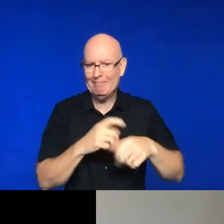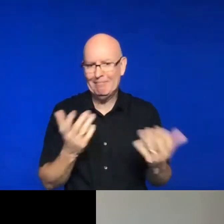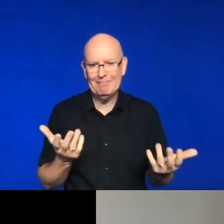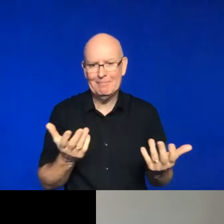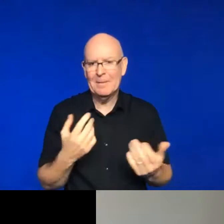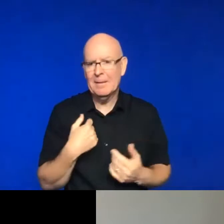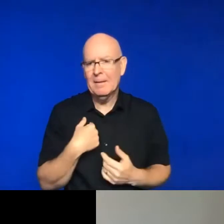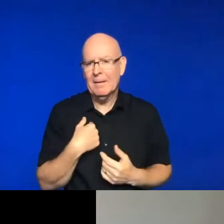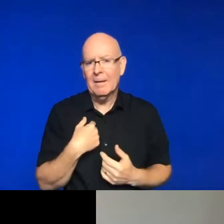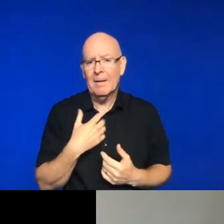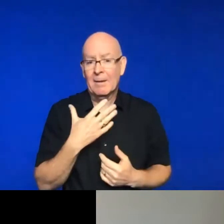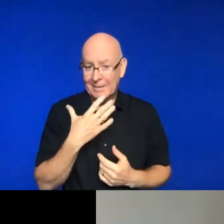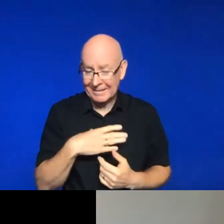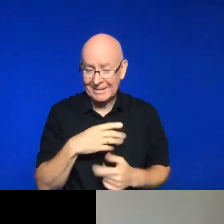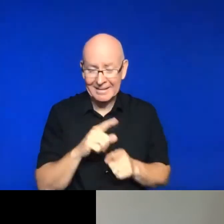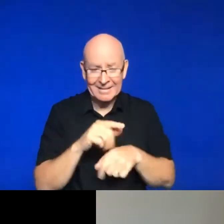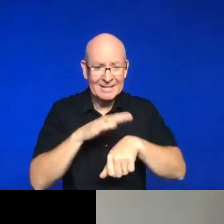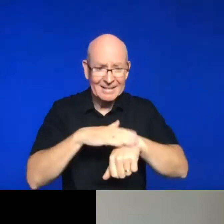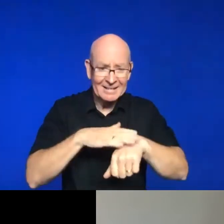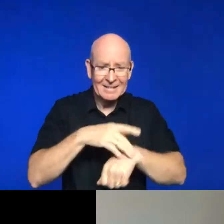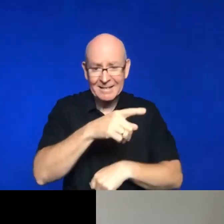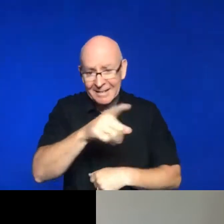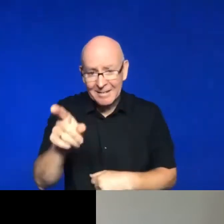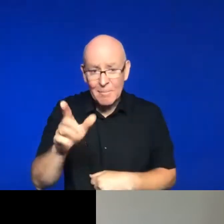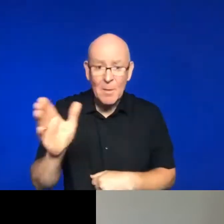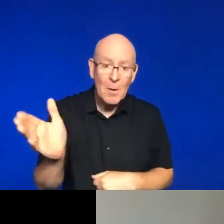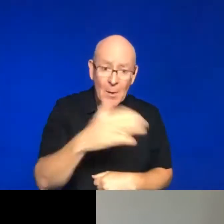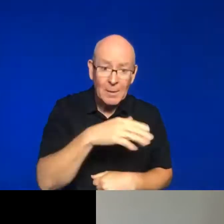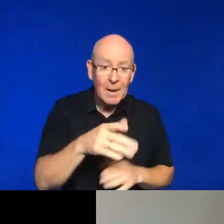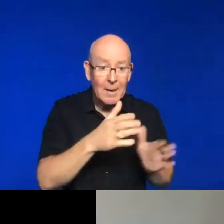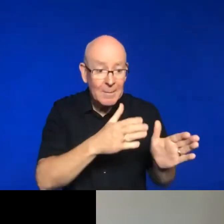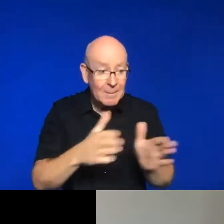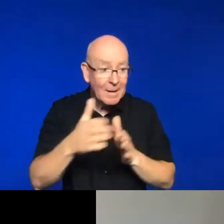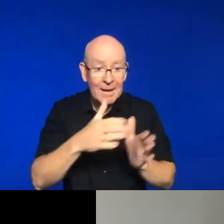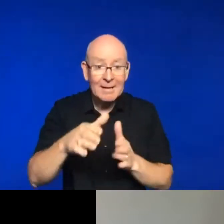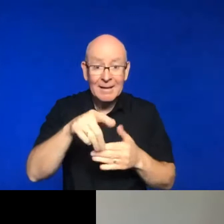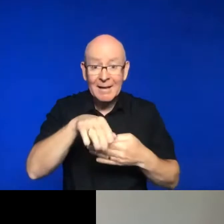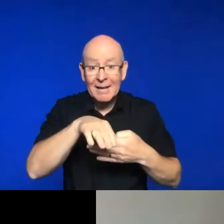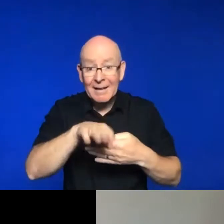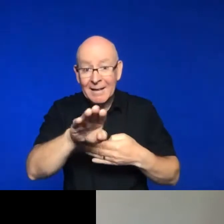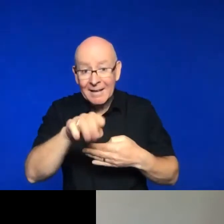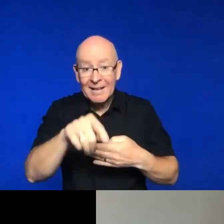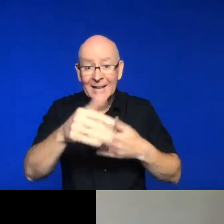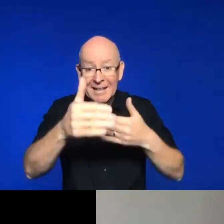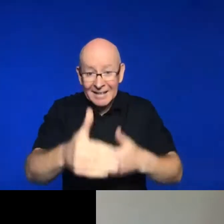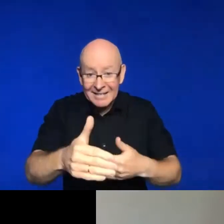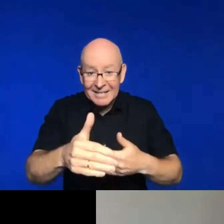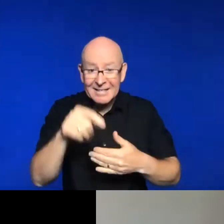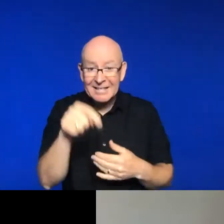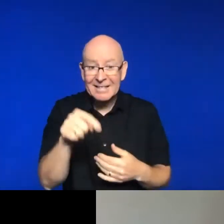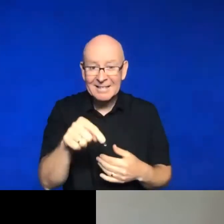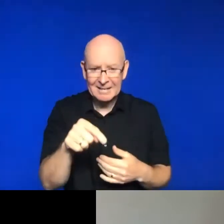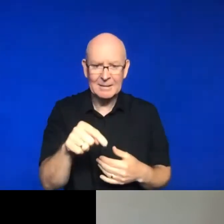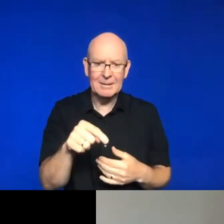recovery phase, the disability agenda is included, so that persons with disabilities are also included in the actions. Thank